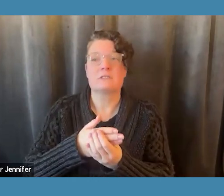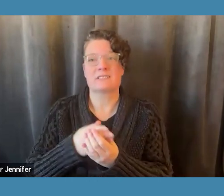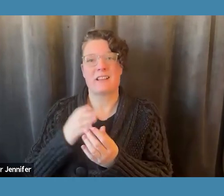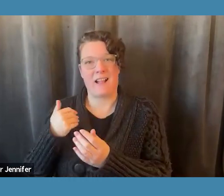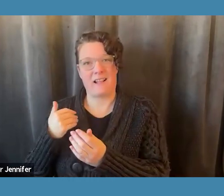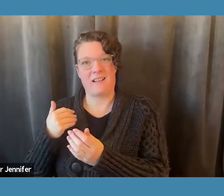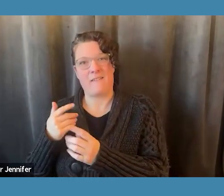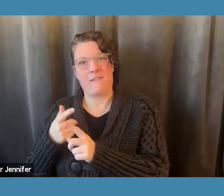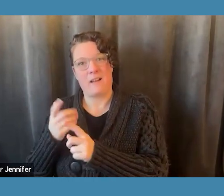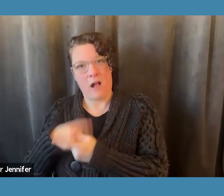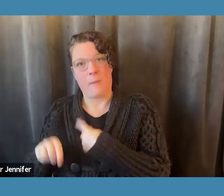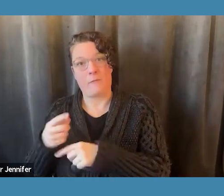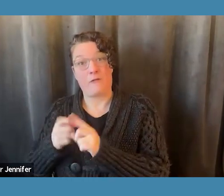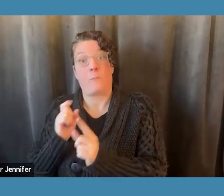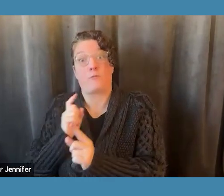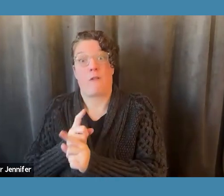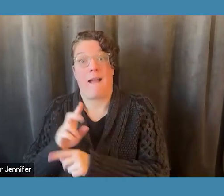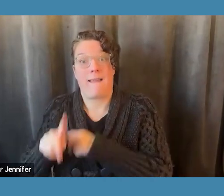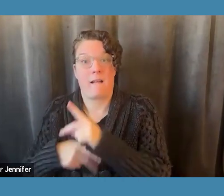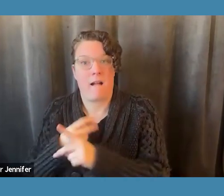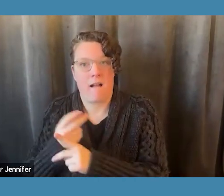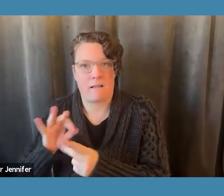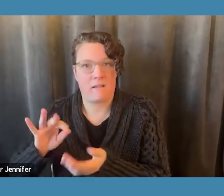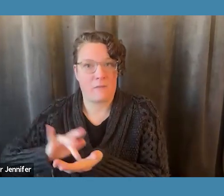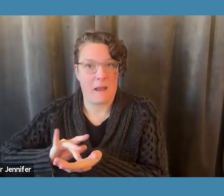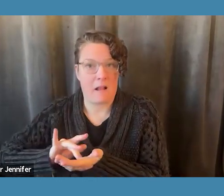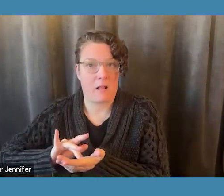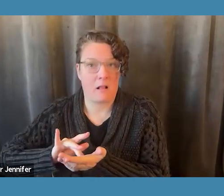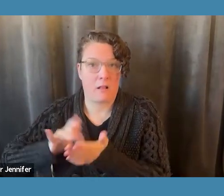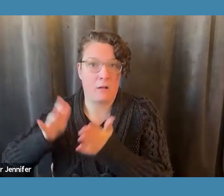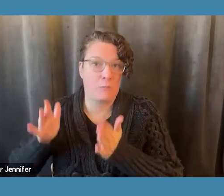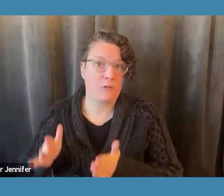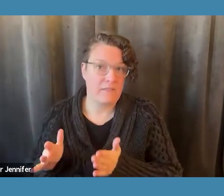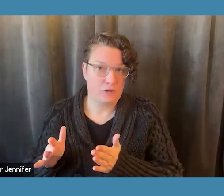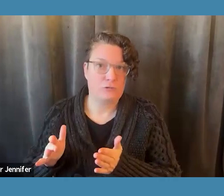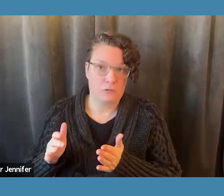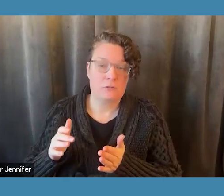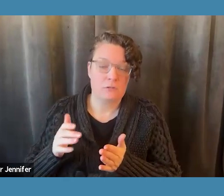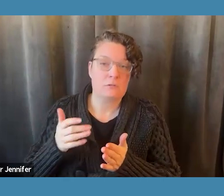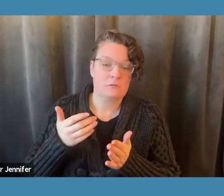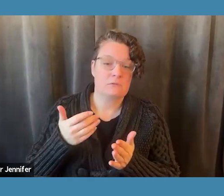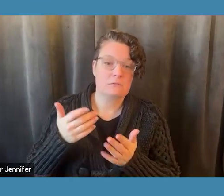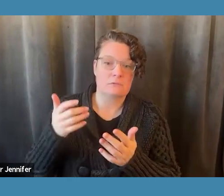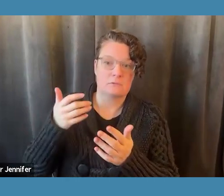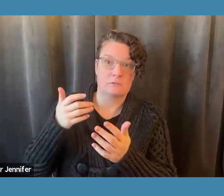type of medical professional that's listed in the rule for the category that you're applying under.